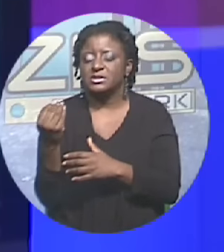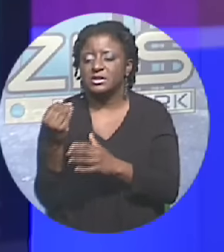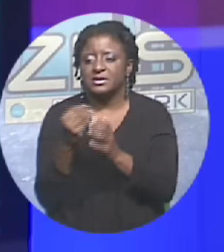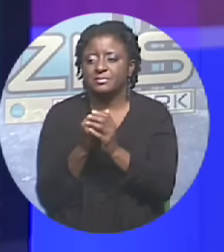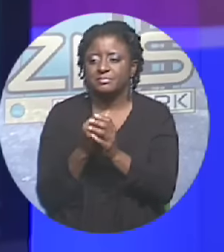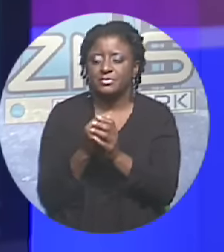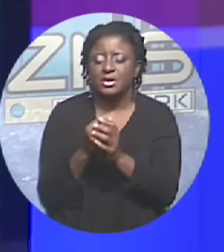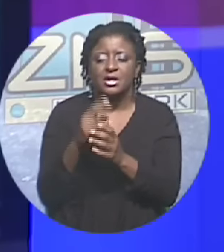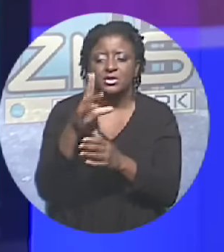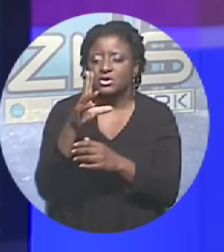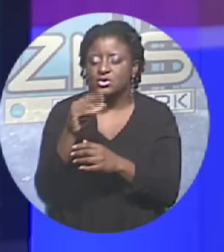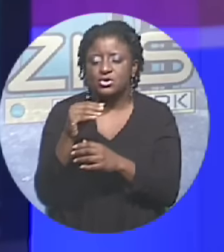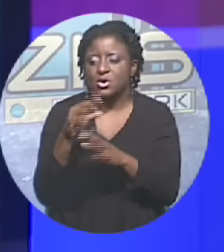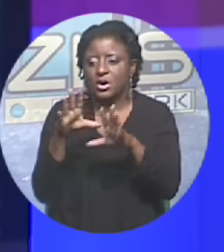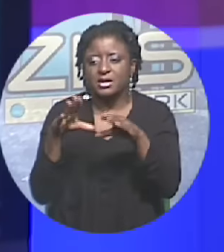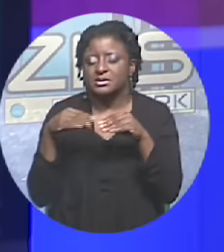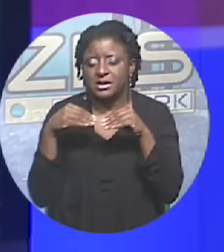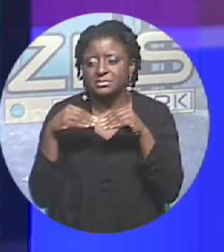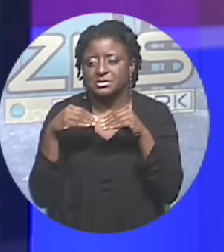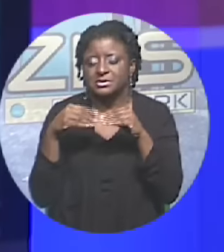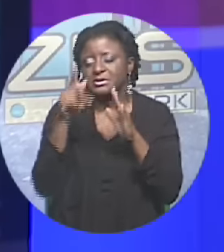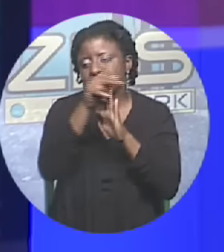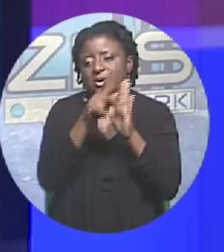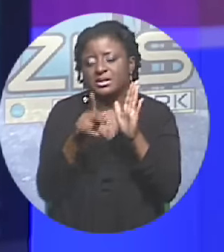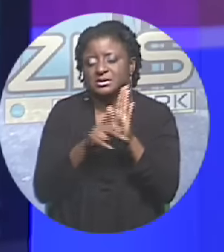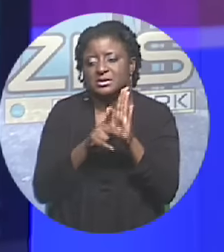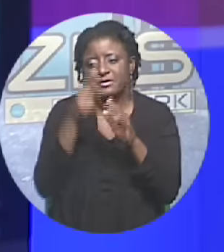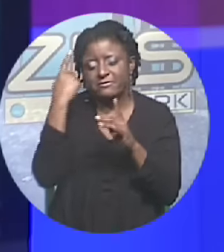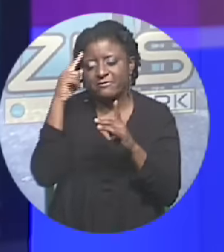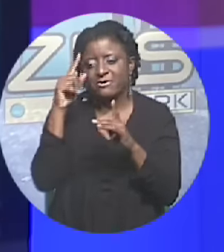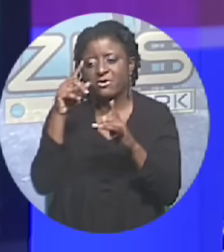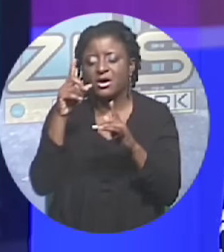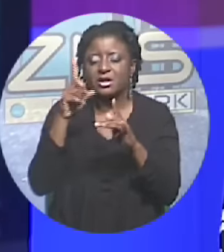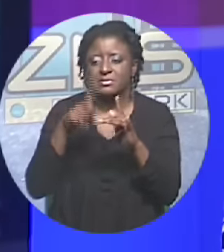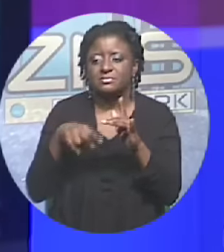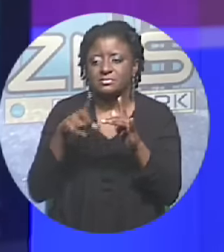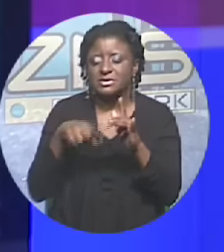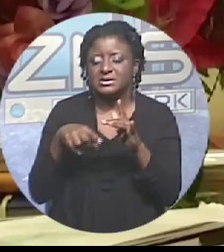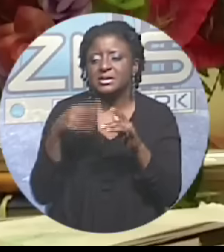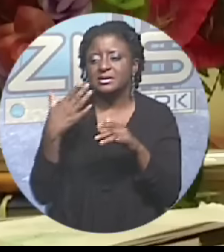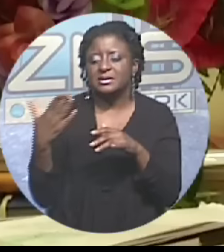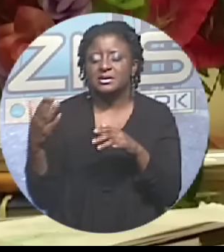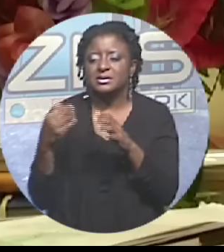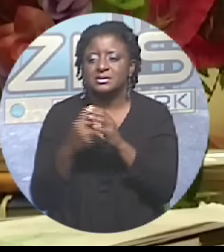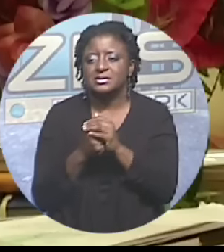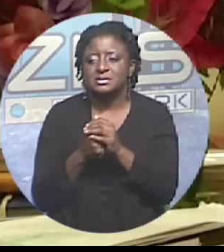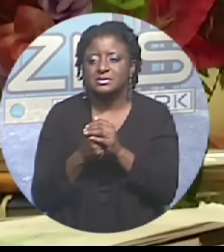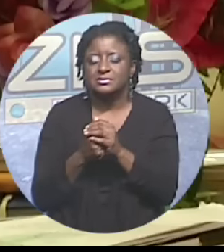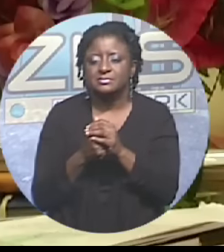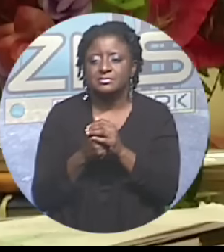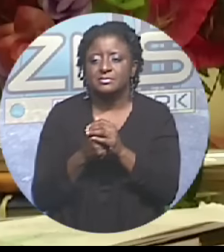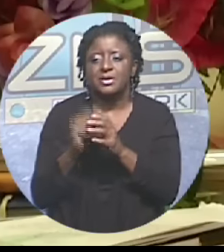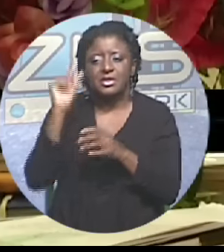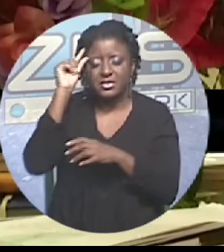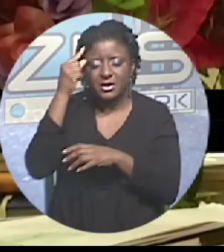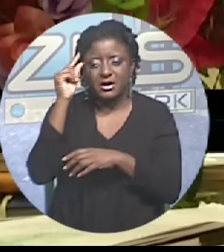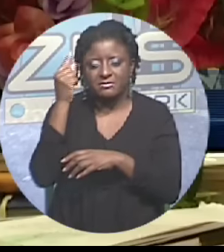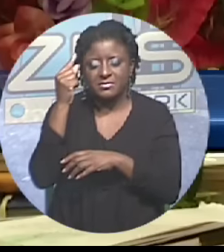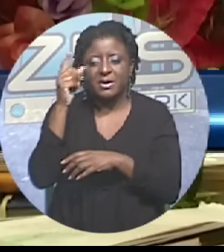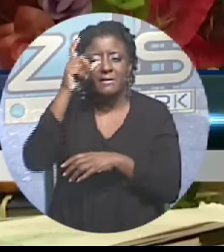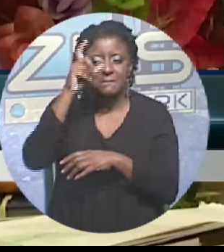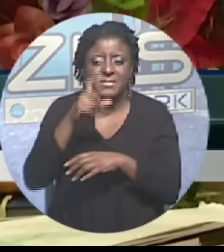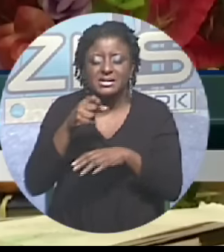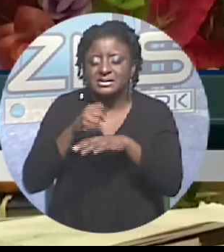misappropriation, and those found responsible will face the full brunt of the law. The government has to send very strong